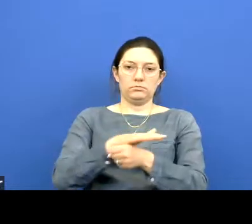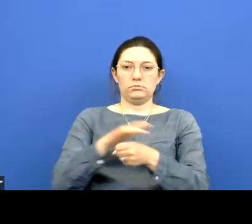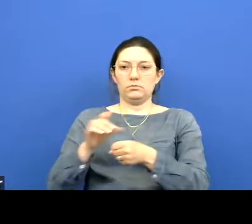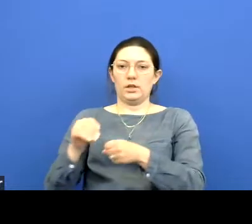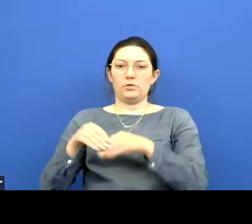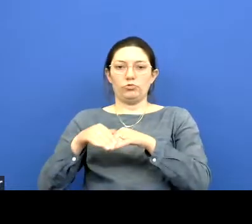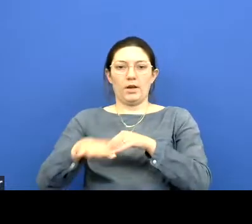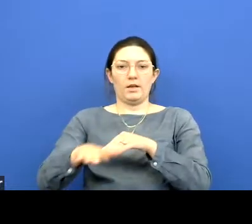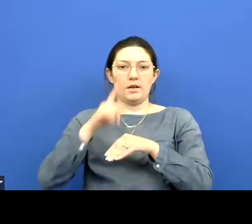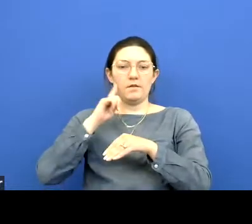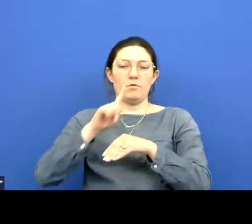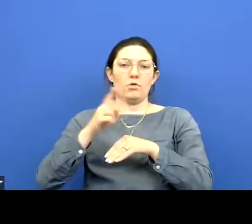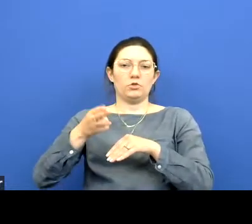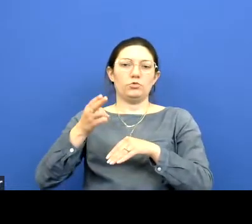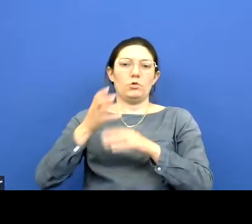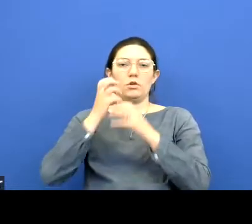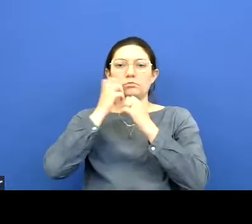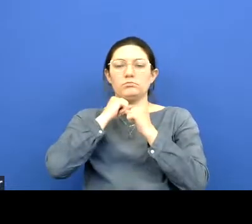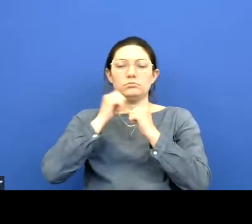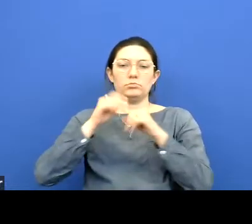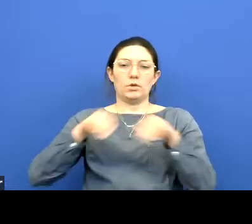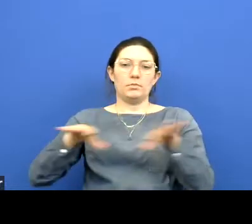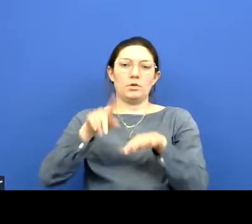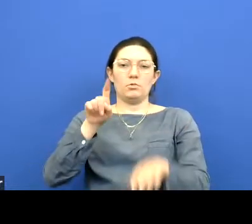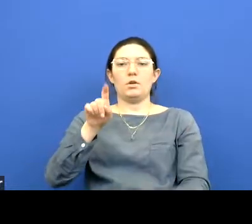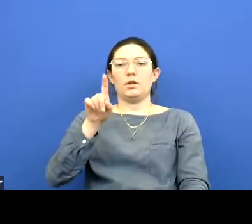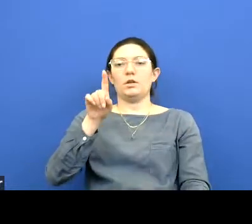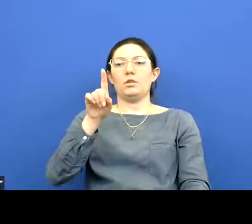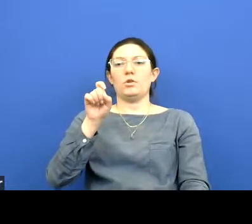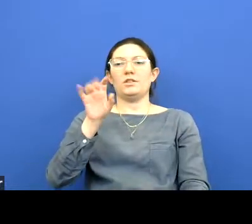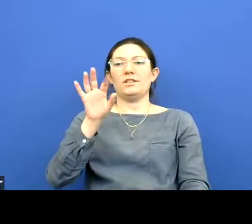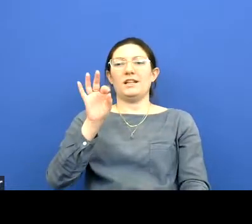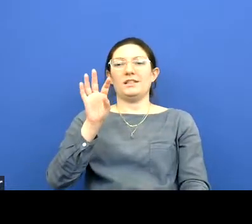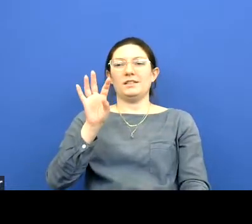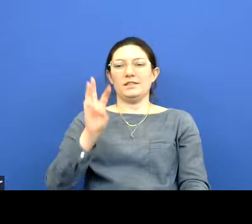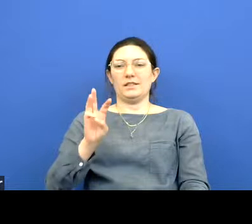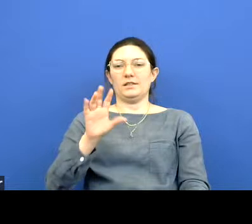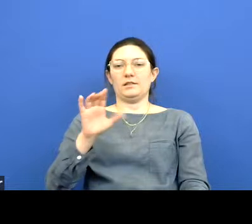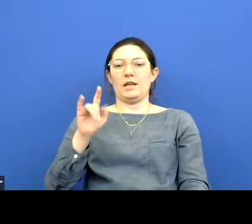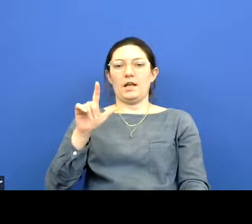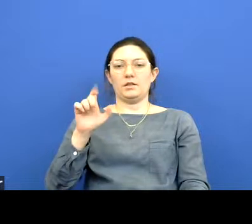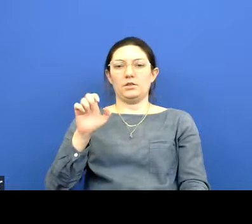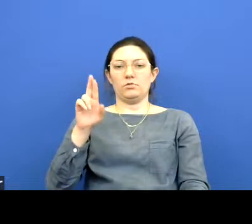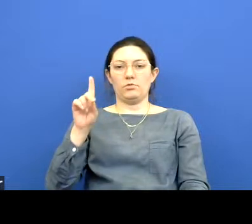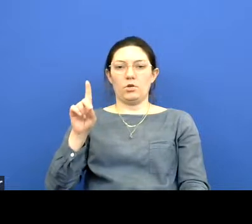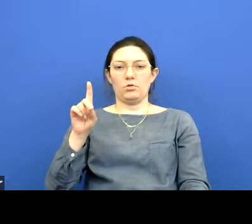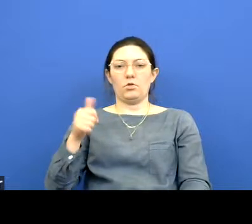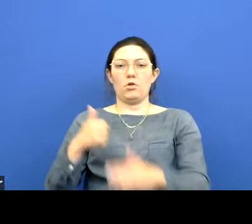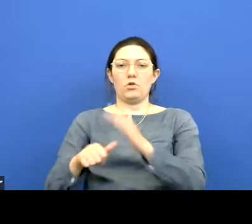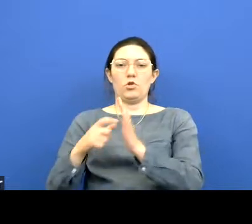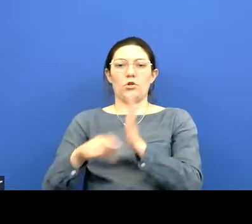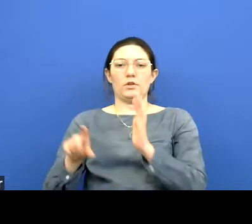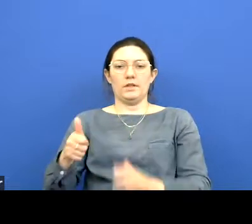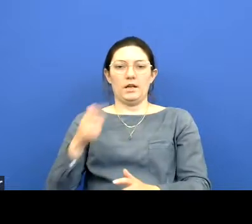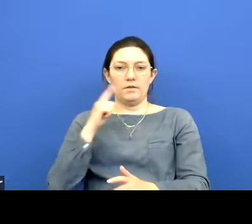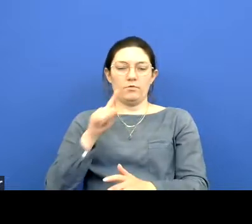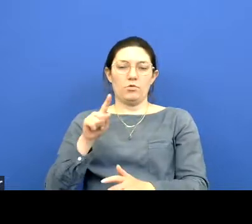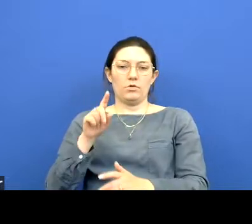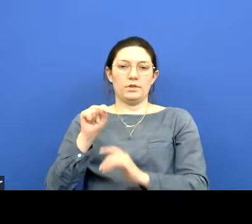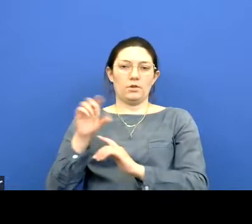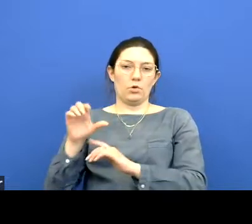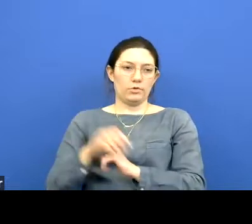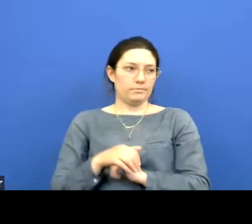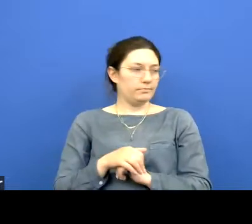at 196 Castle Road under Article 10 of the Town Code. Second. So this is for